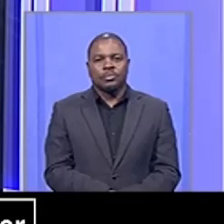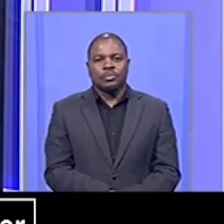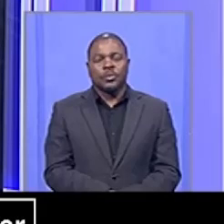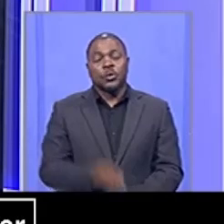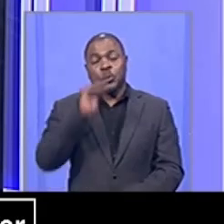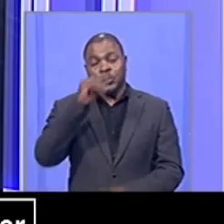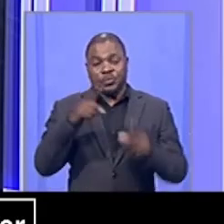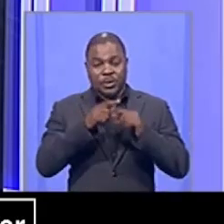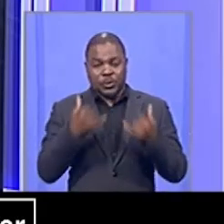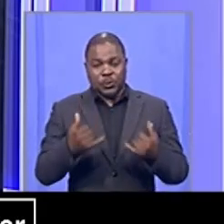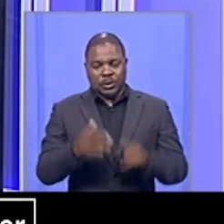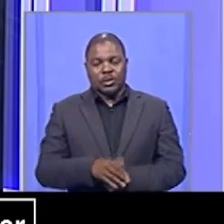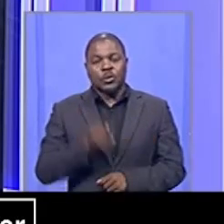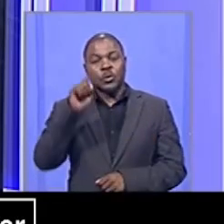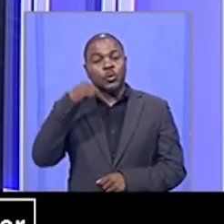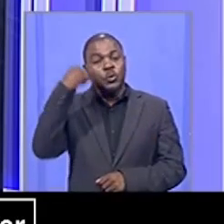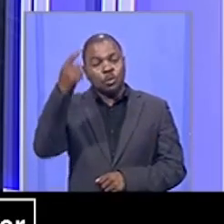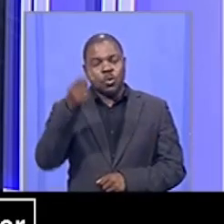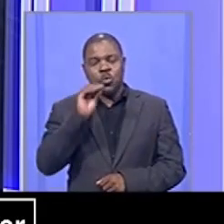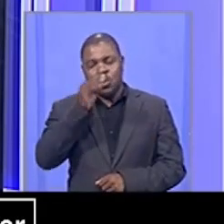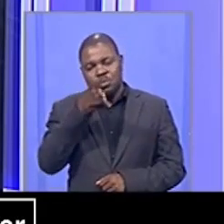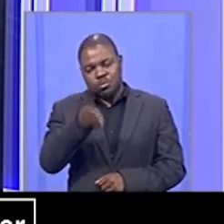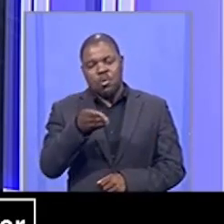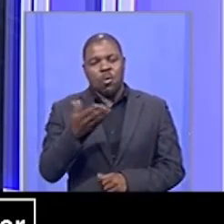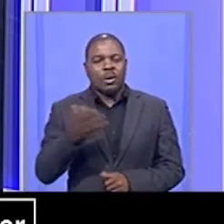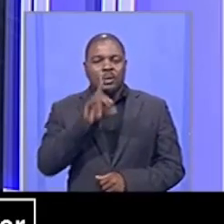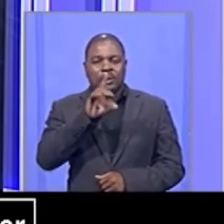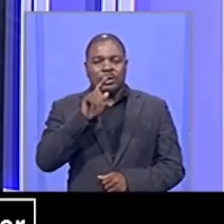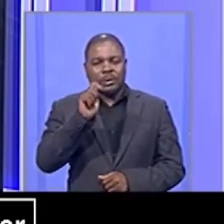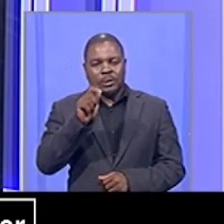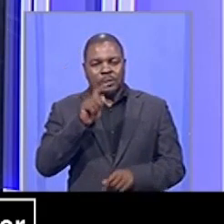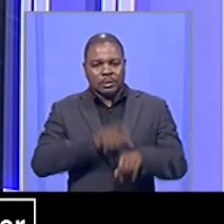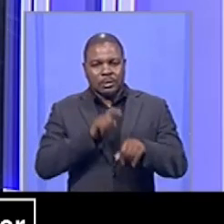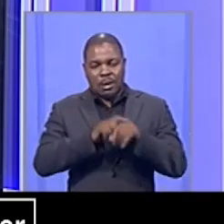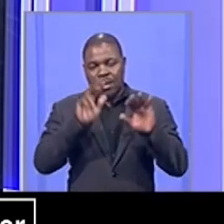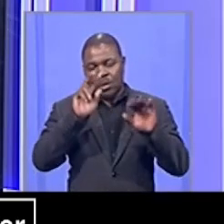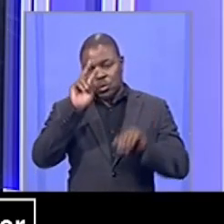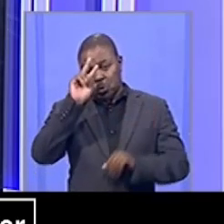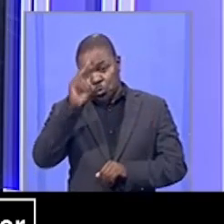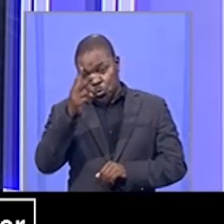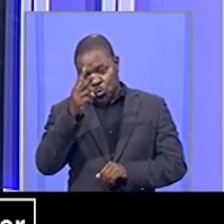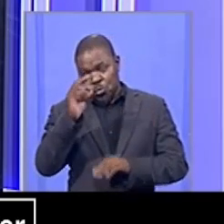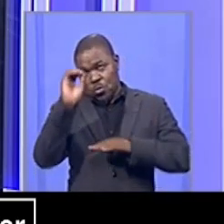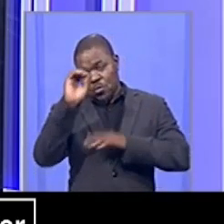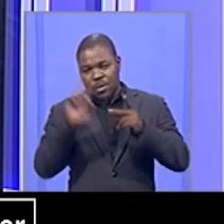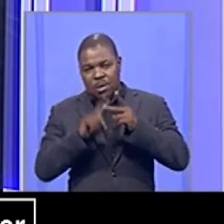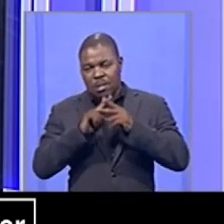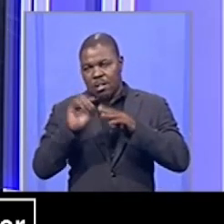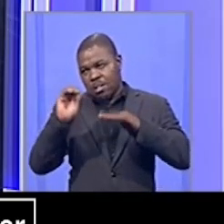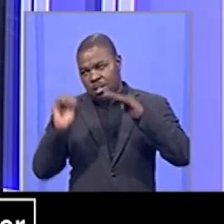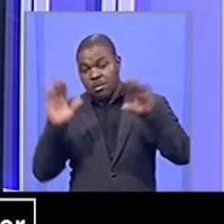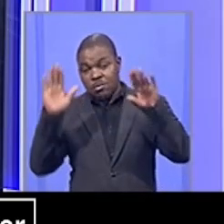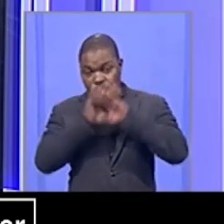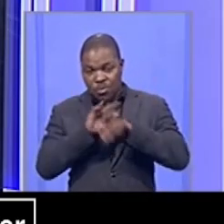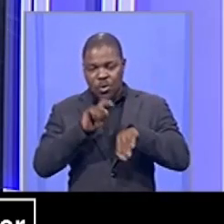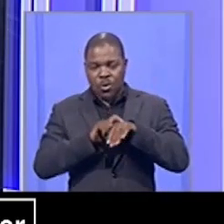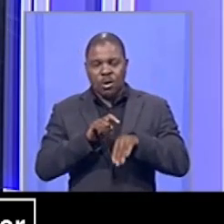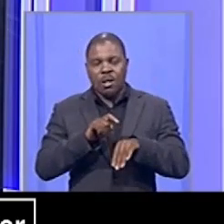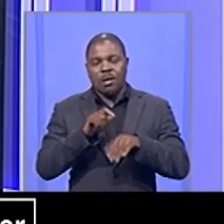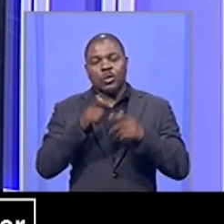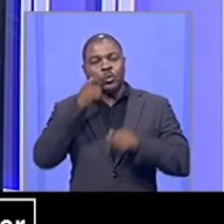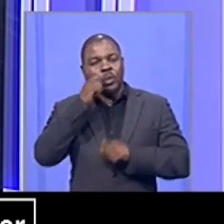Dibile ka lotsa phirimana ena go sane re tla utlwisetsa ditaba tsa Sesotho DDT ka hora ya bobedi thapama mme gore ya borobedi go sane o tla fana ditaba tsa Setswana